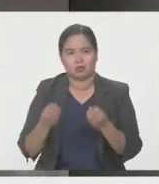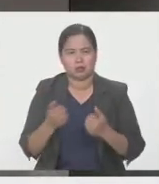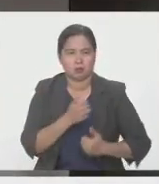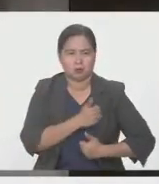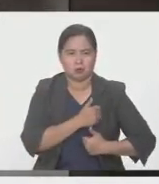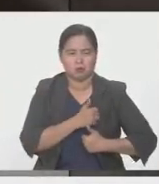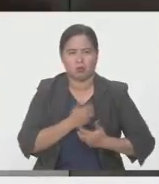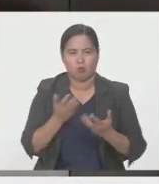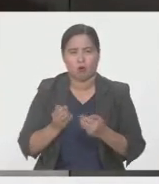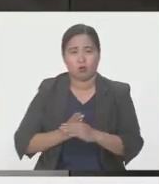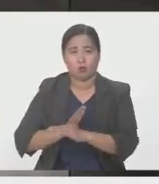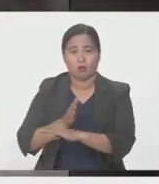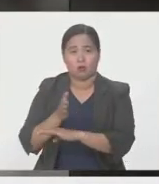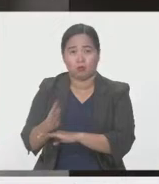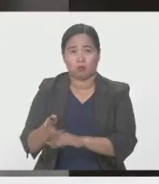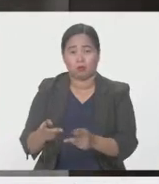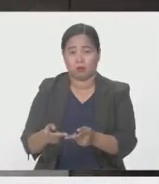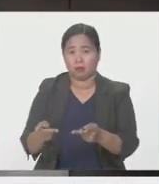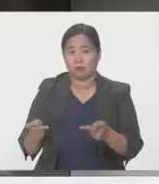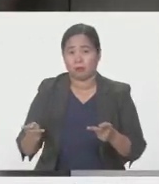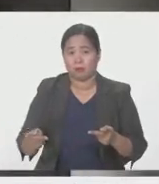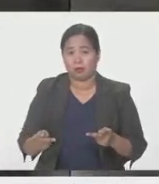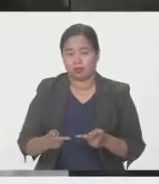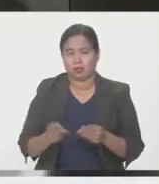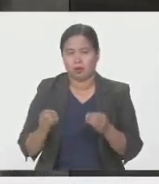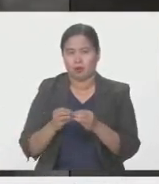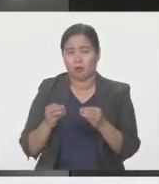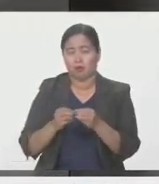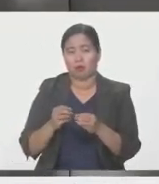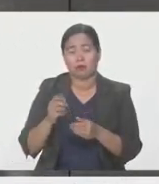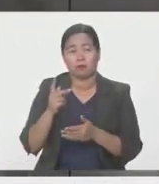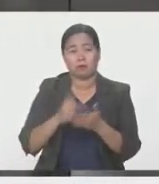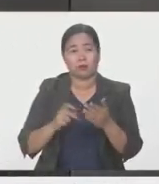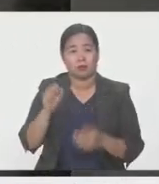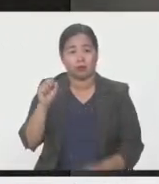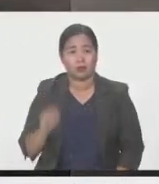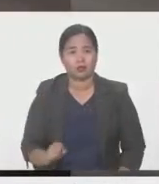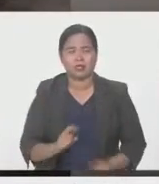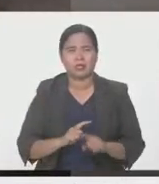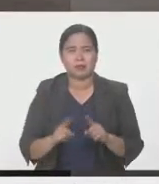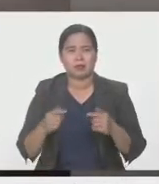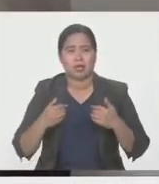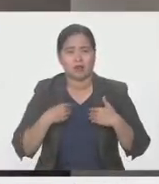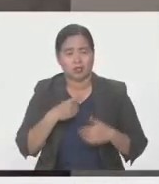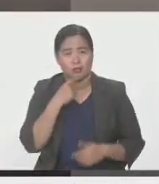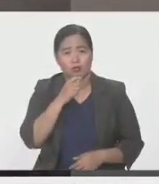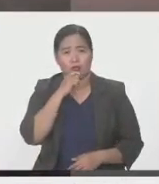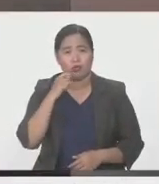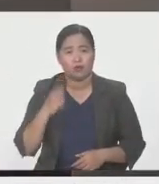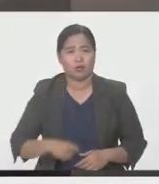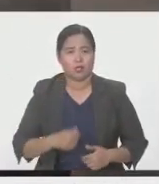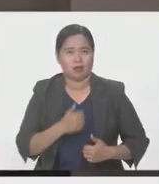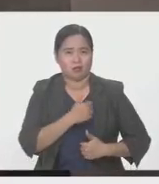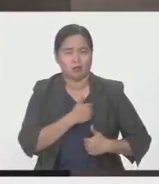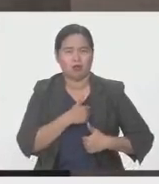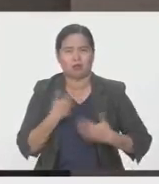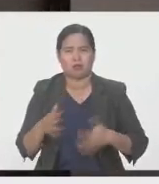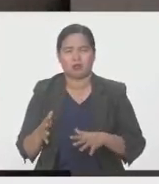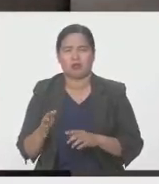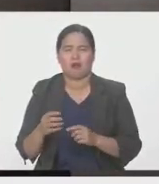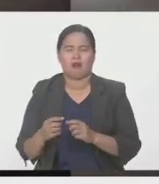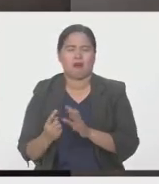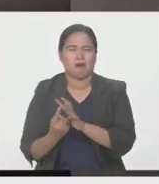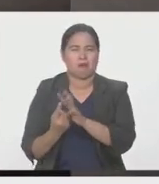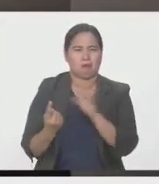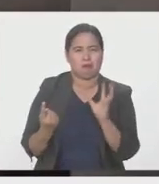to break through into the Belgorod and Kursk region farther south. But the ministry claimed the Ukrainian fighters have retreated after suffering